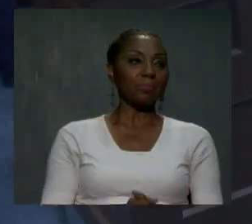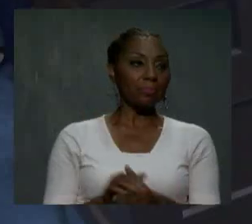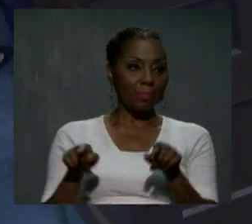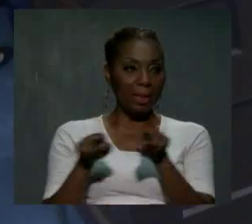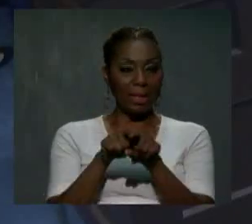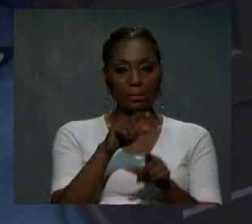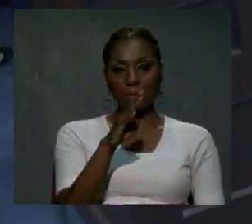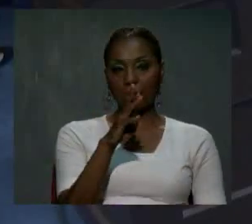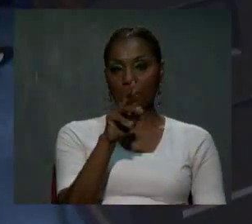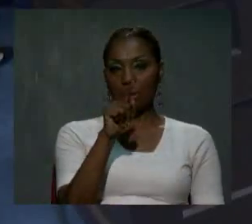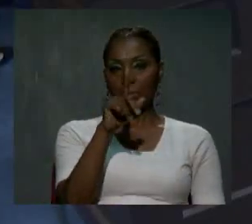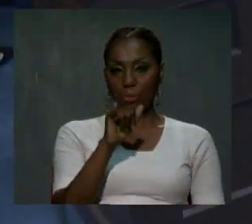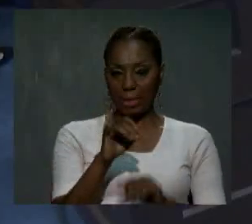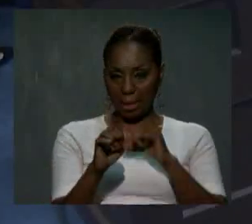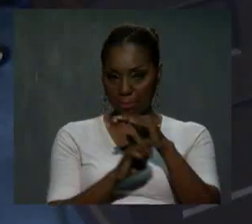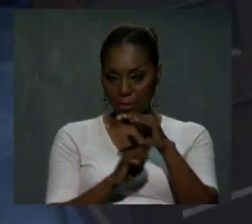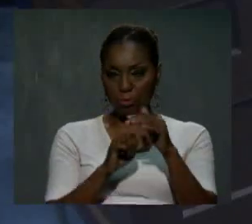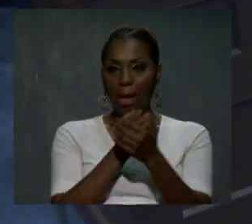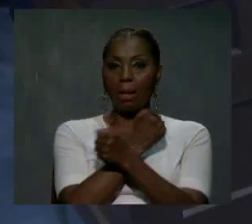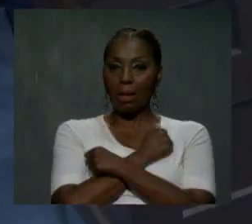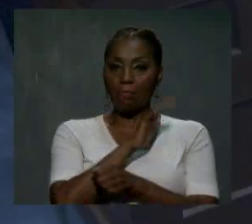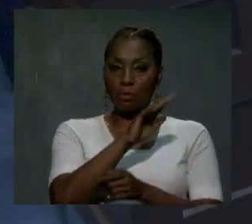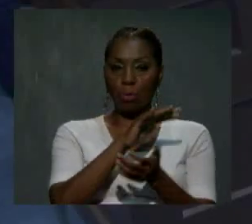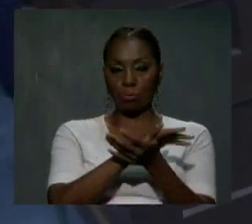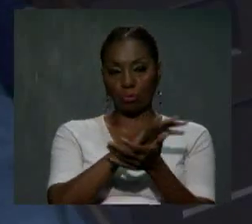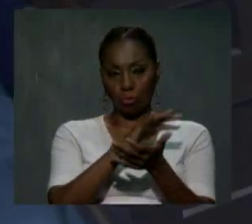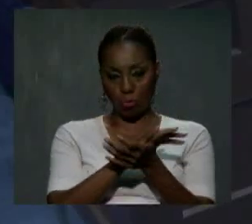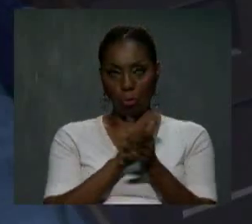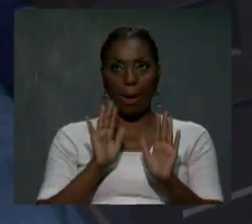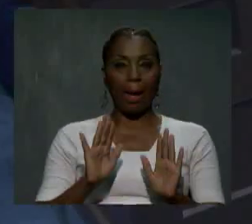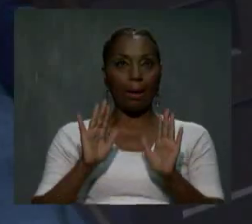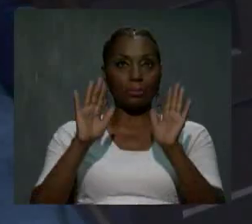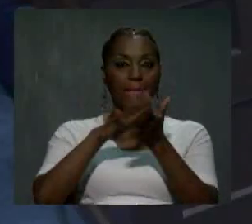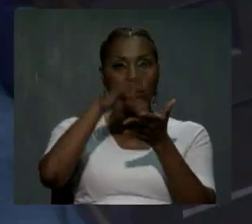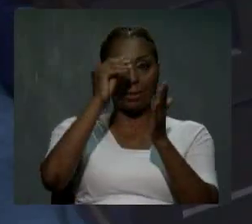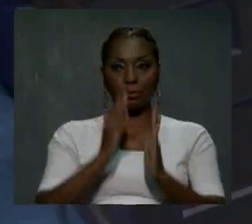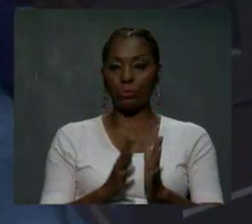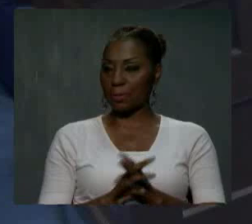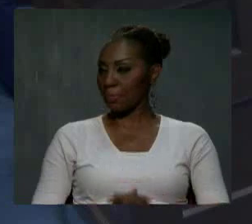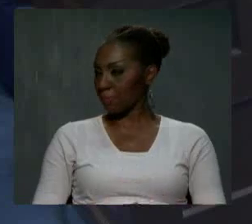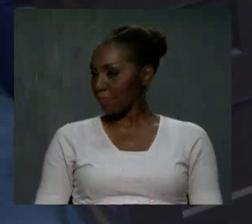Brady Elementary School Love Your School Fitness Gram Challenge Outstanding Student.